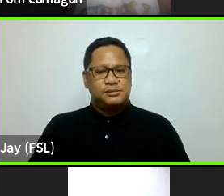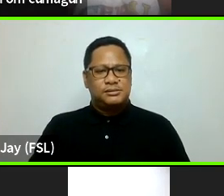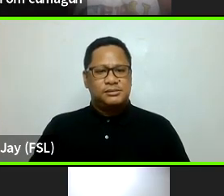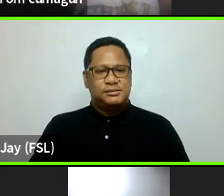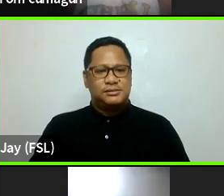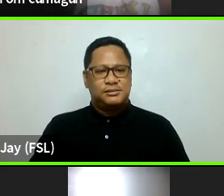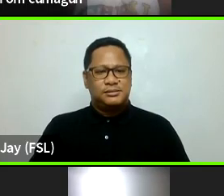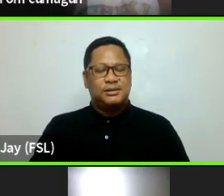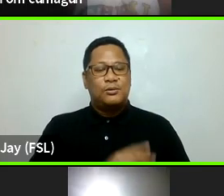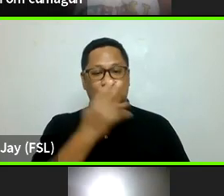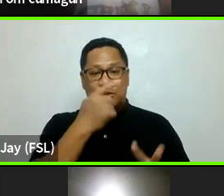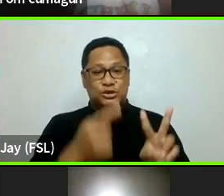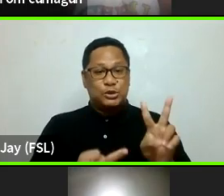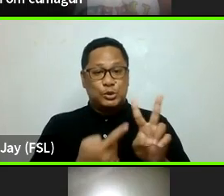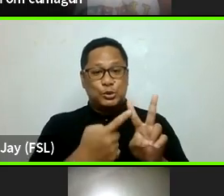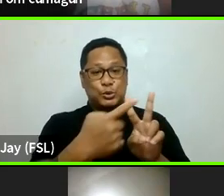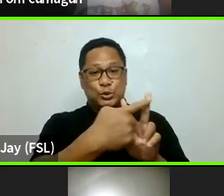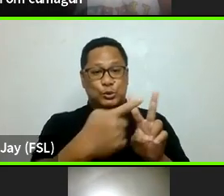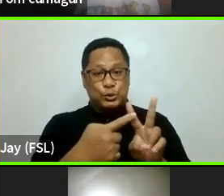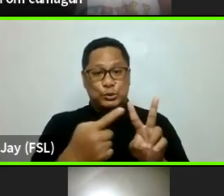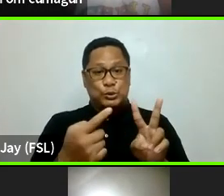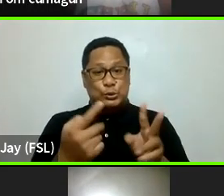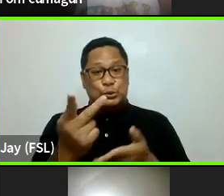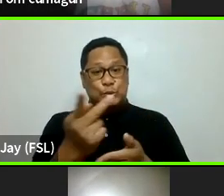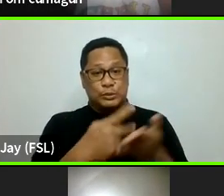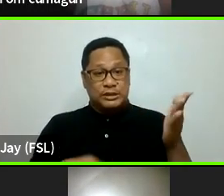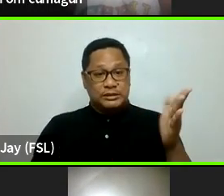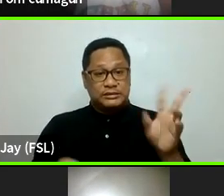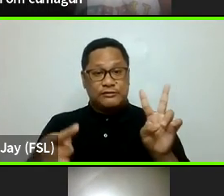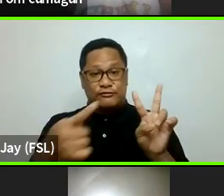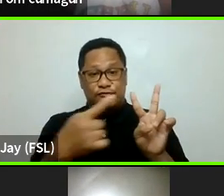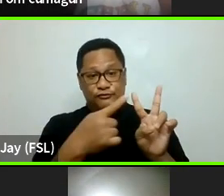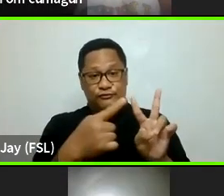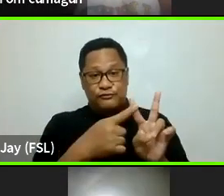two parts, you know, I wanted to show you two parts. The first part